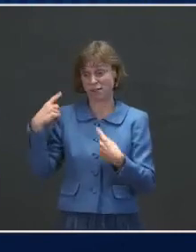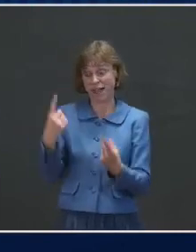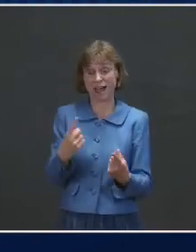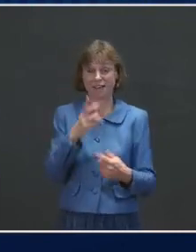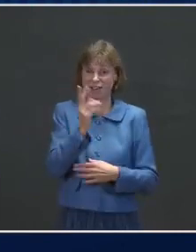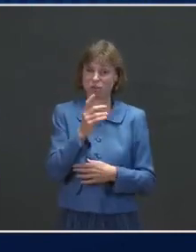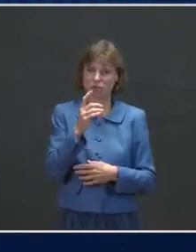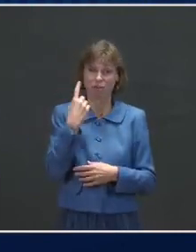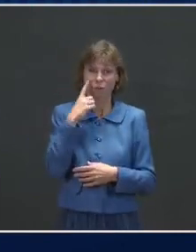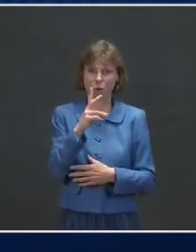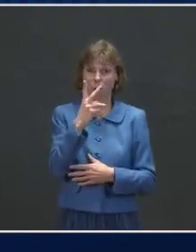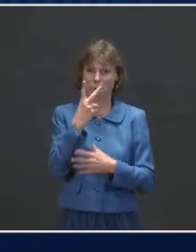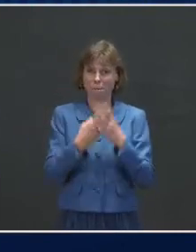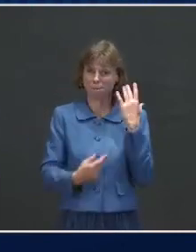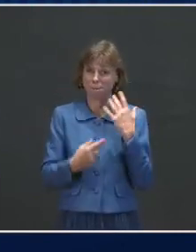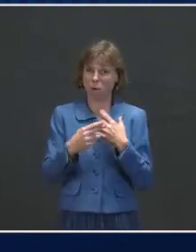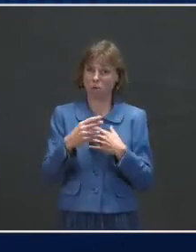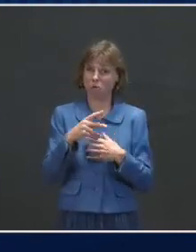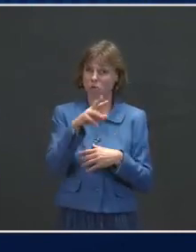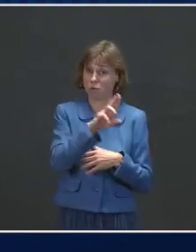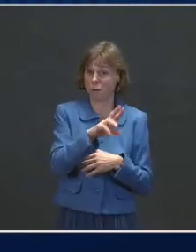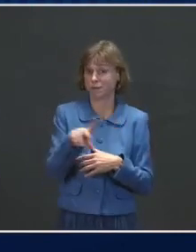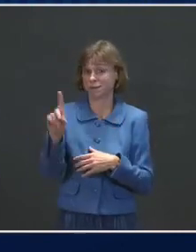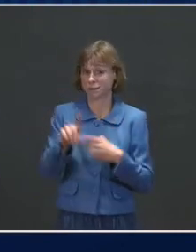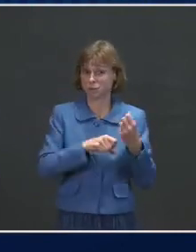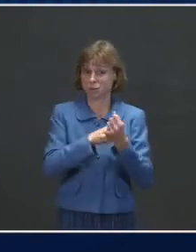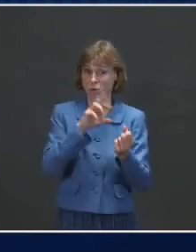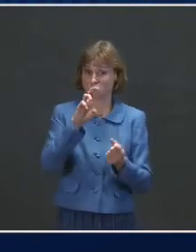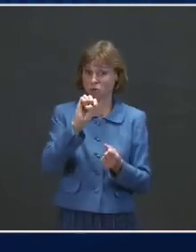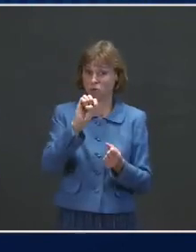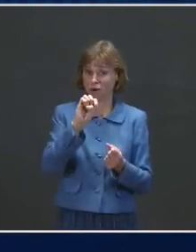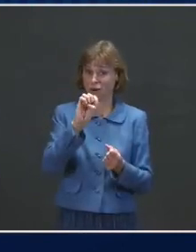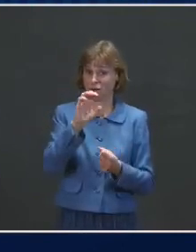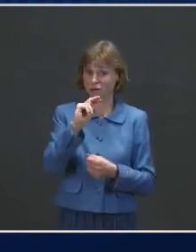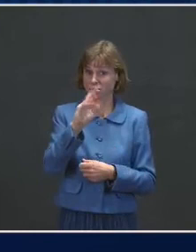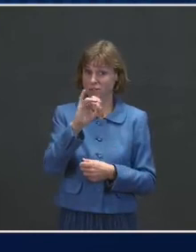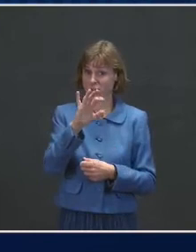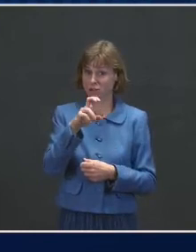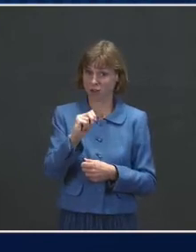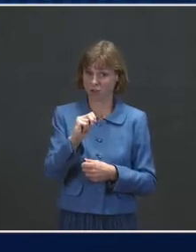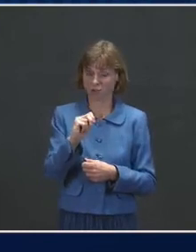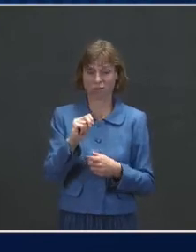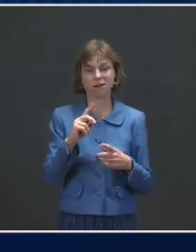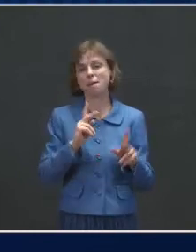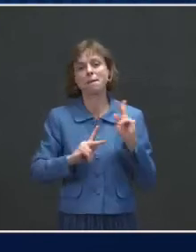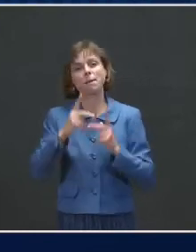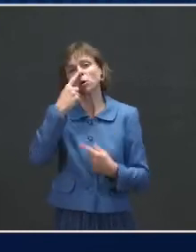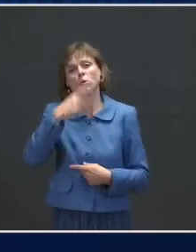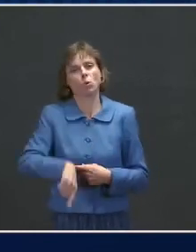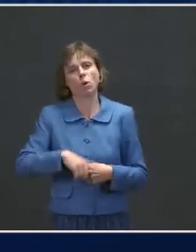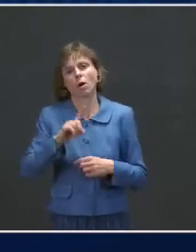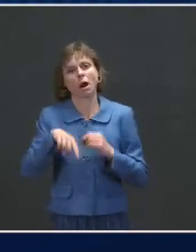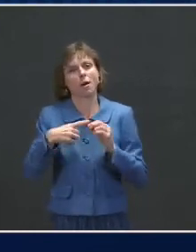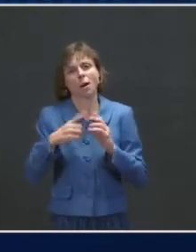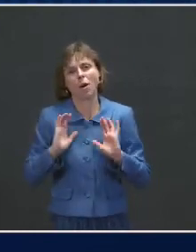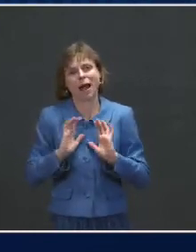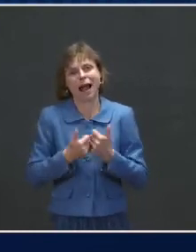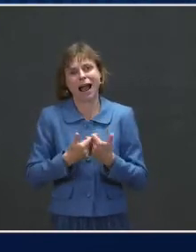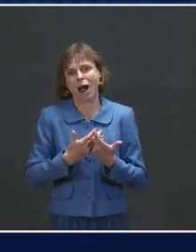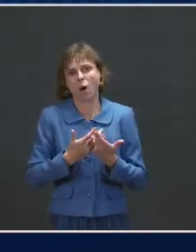reconciliation bills, a parliamentary process. Again, I don't think the American people are particularly worried about how the direct relief gets to their into their